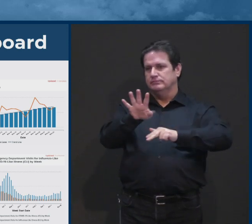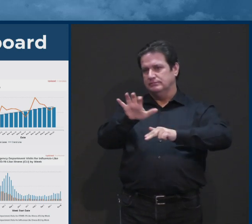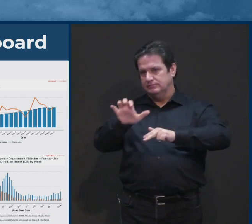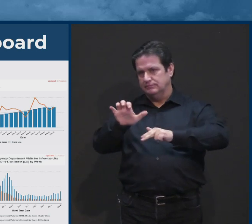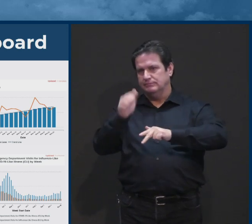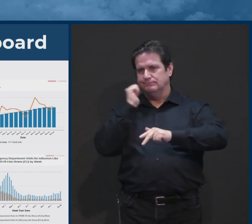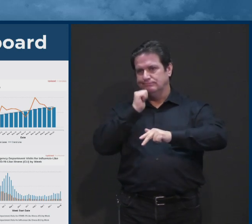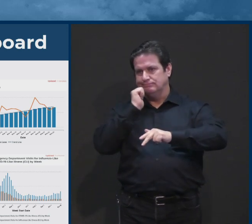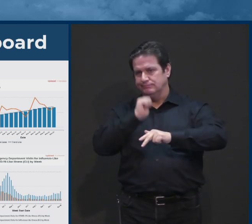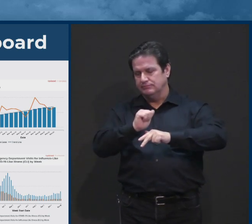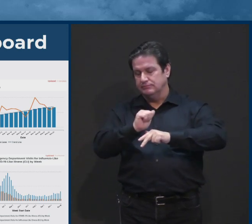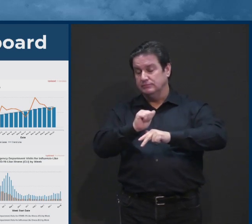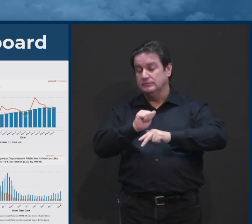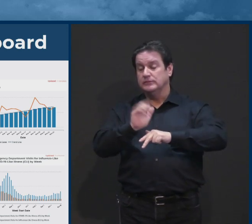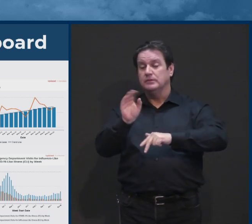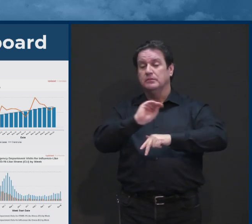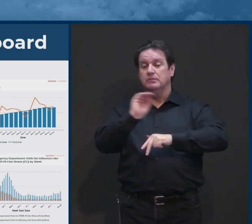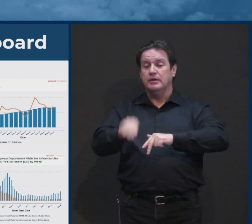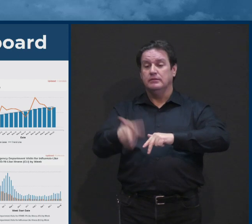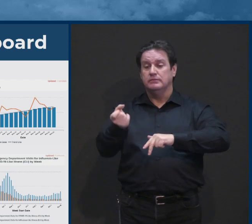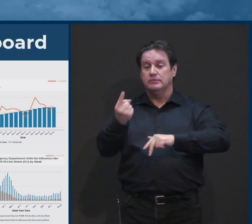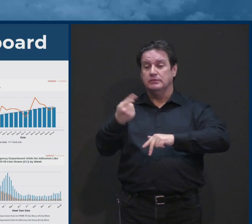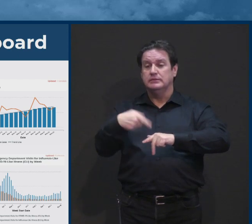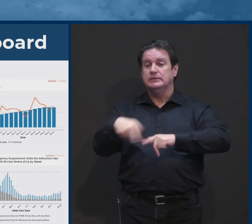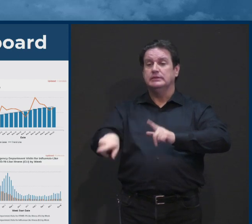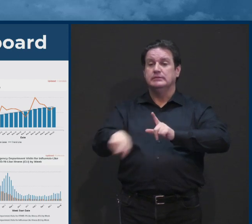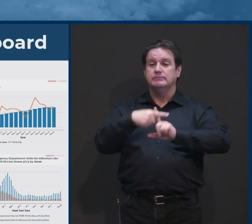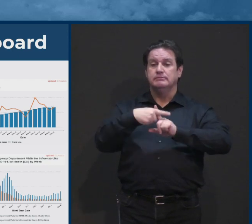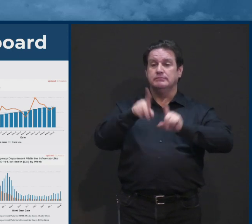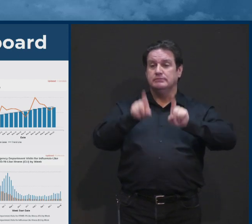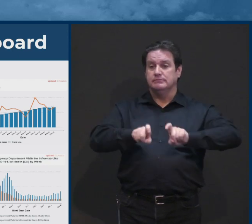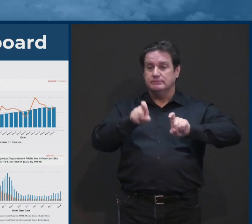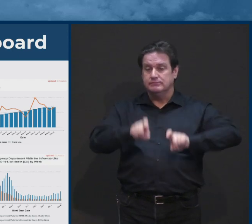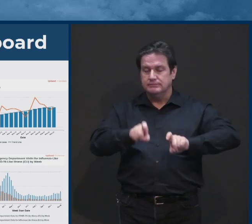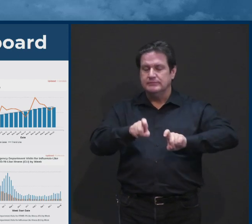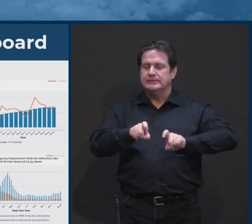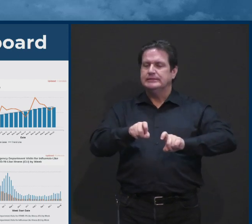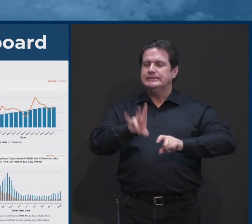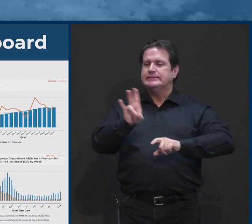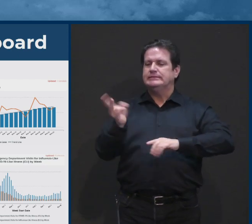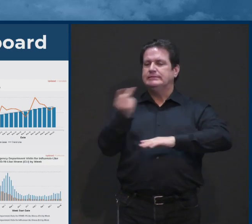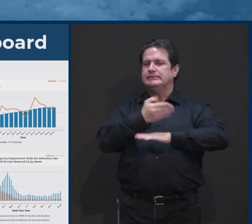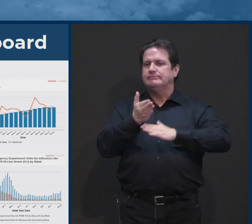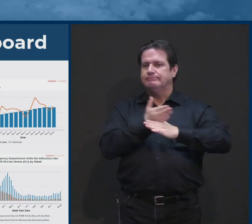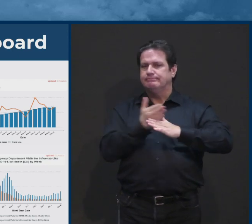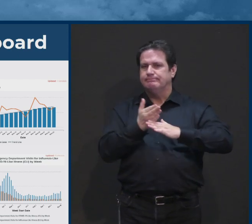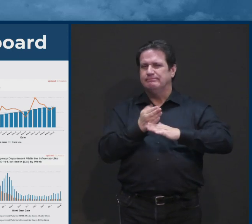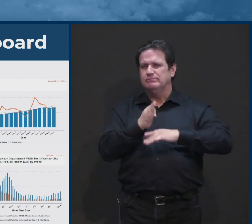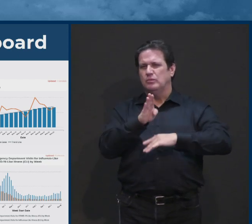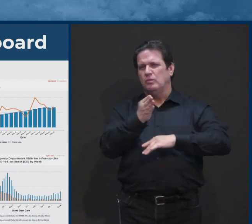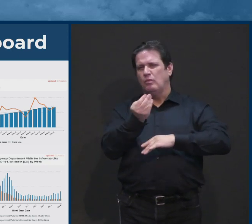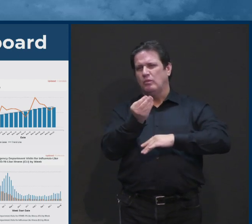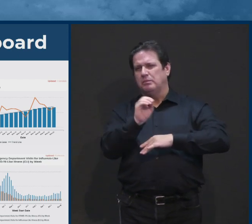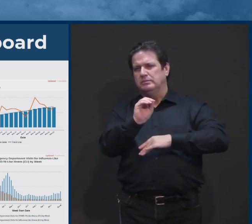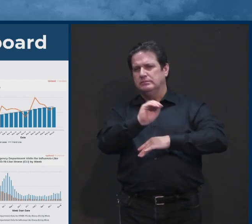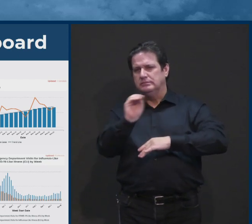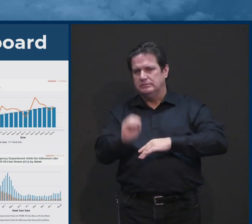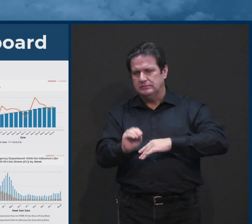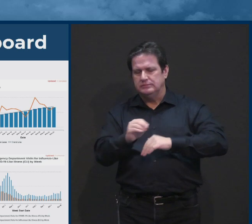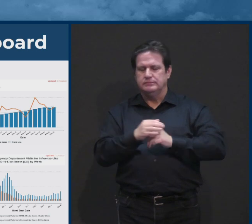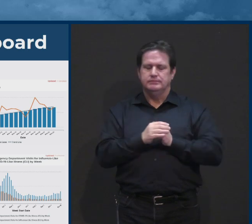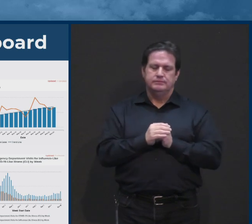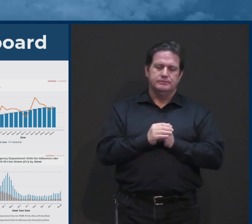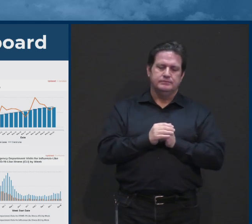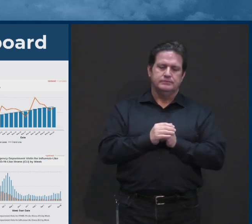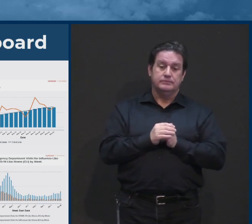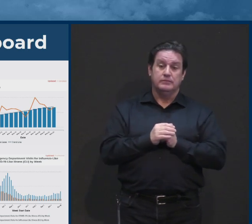The percentage of persons who are tested positive at a 7-day moving average around 14%, and then